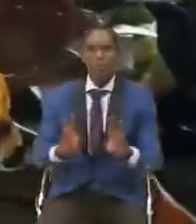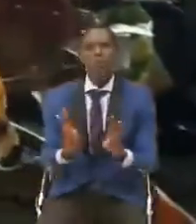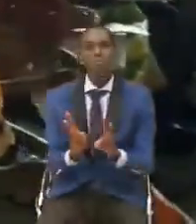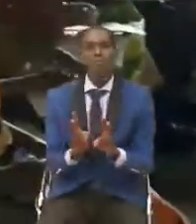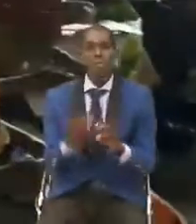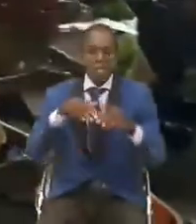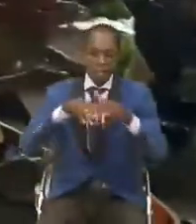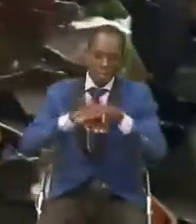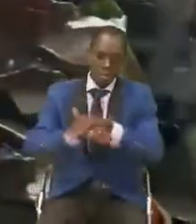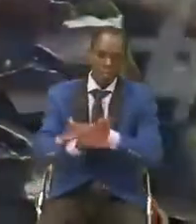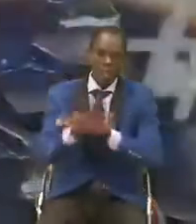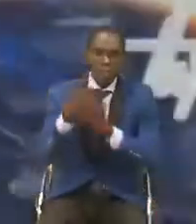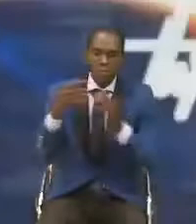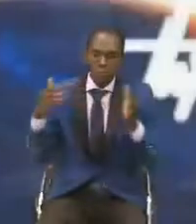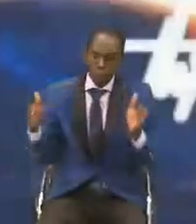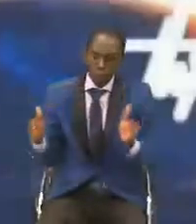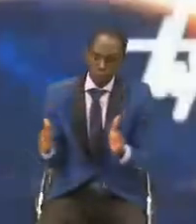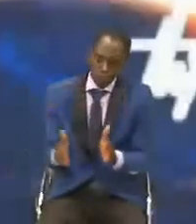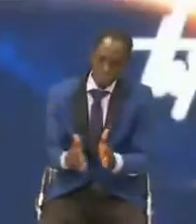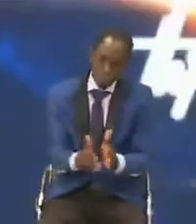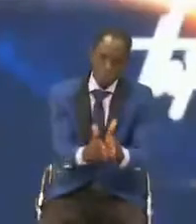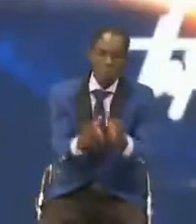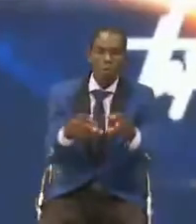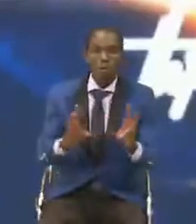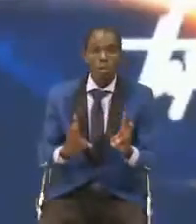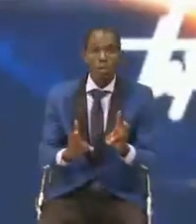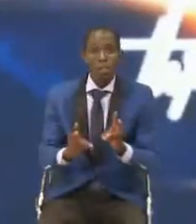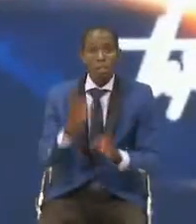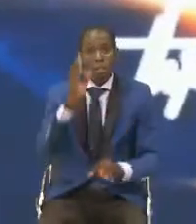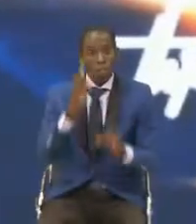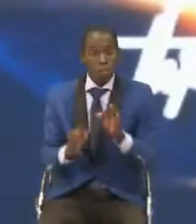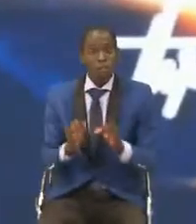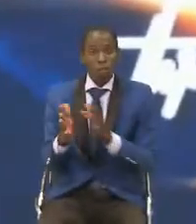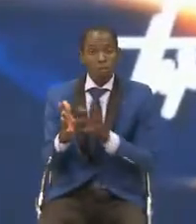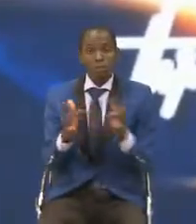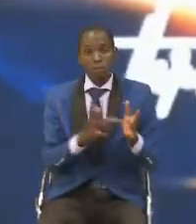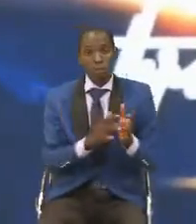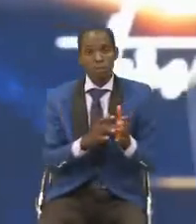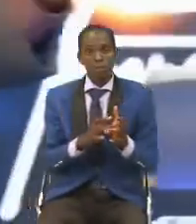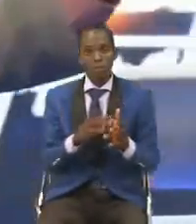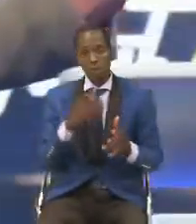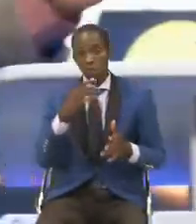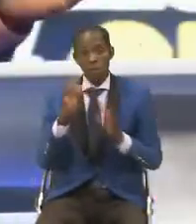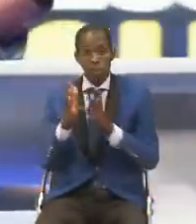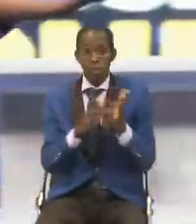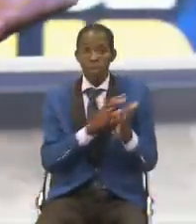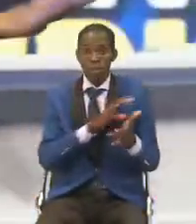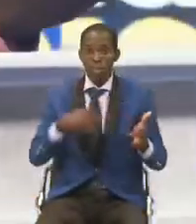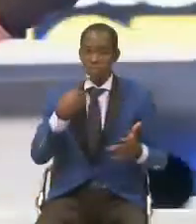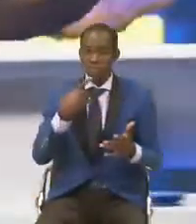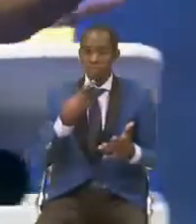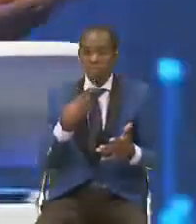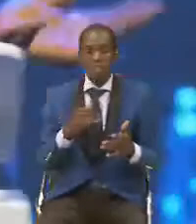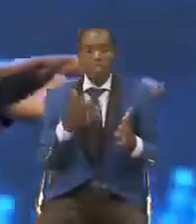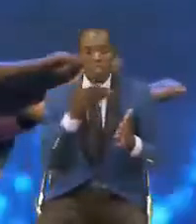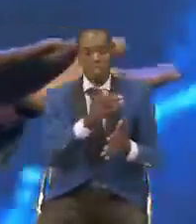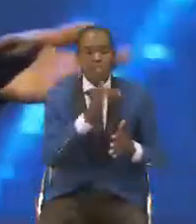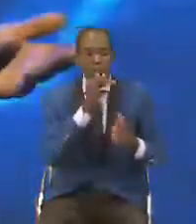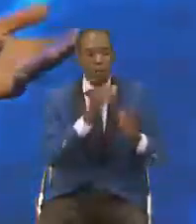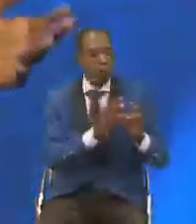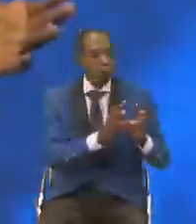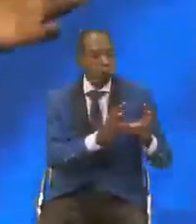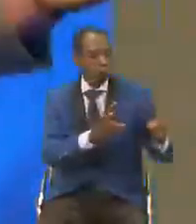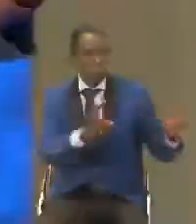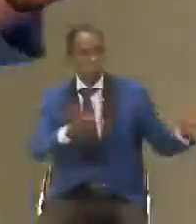Enter the narrow way. Enter the narrow way. And what that means is Jesus actually that said